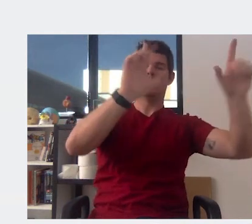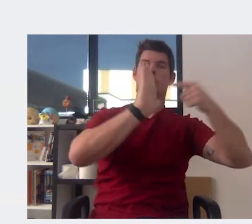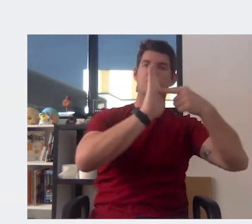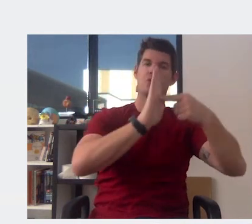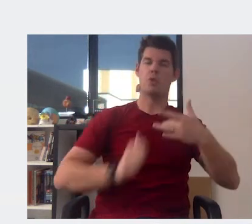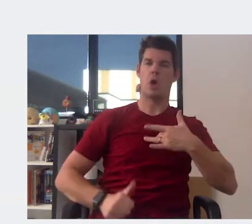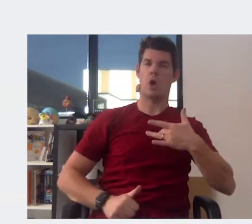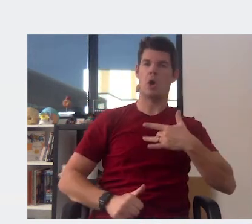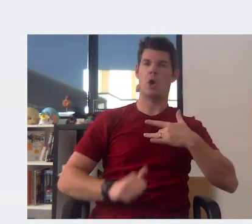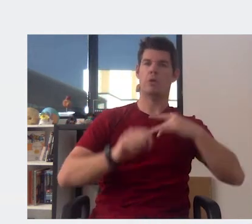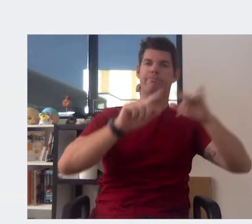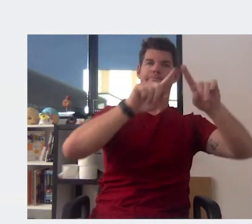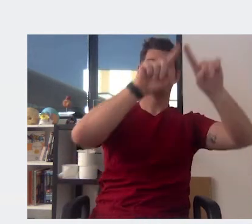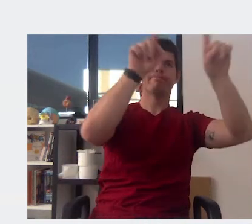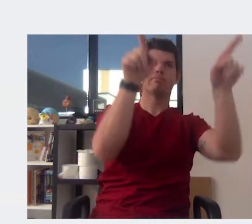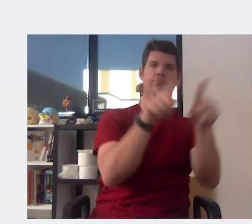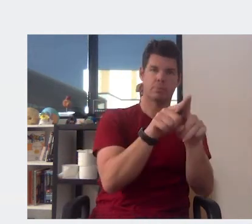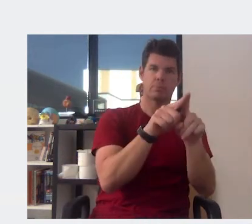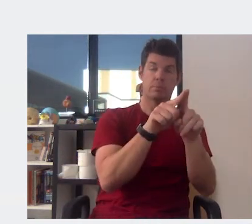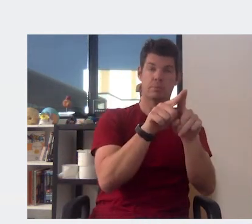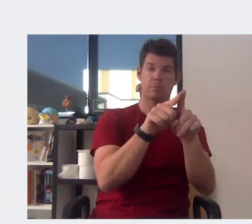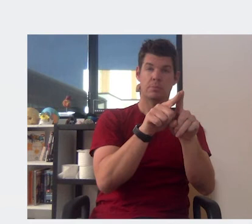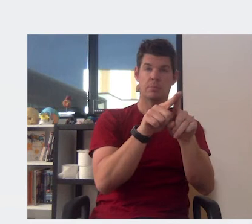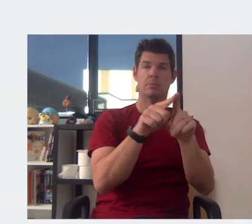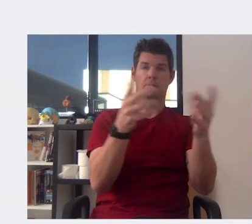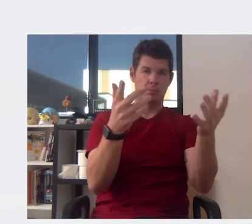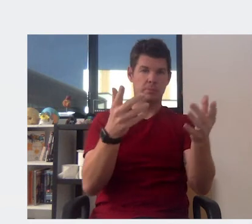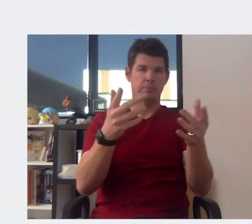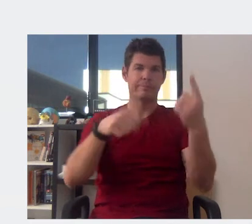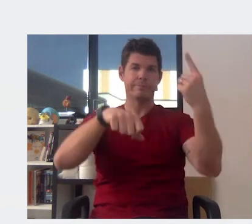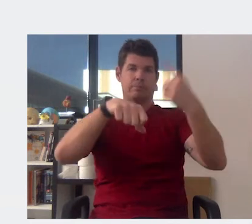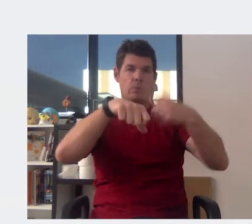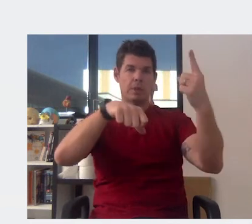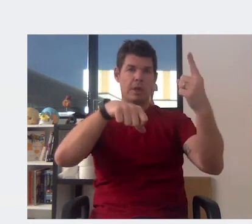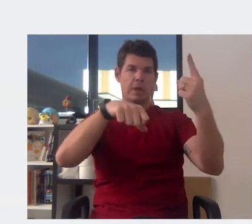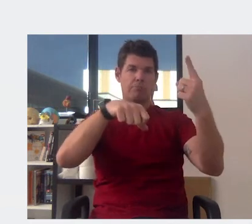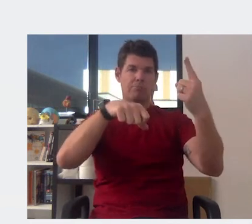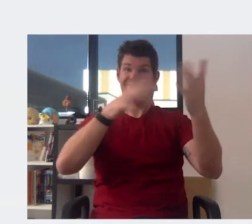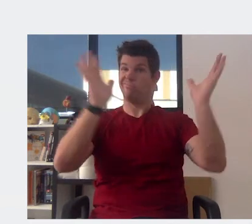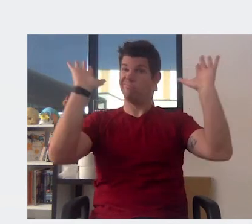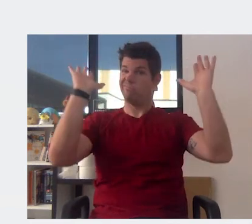there on the simulator. So it's going to do it one time. It's going to start. It's going to show the heart.